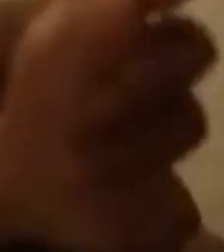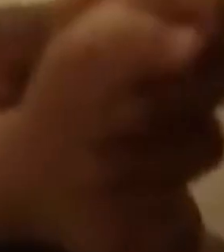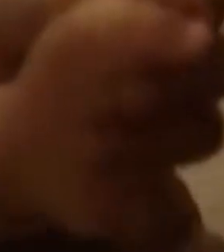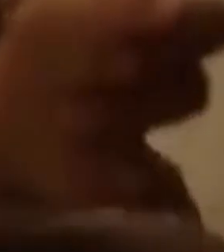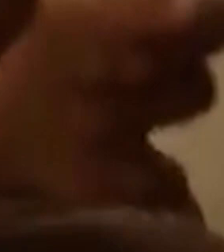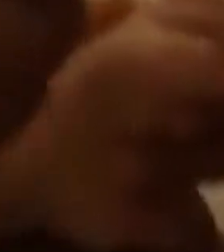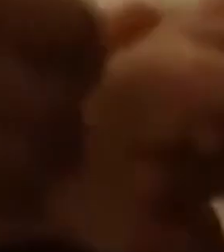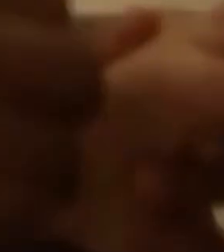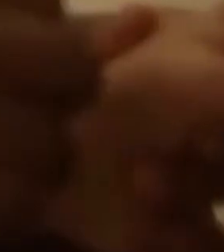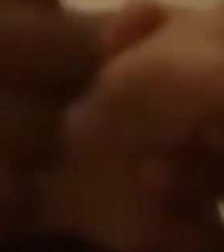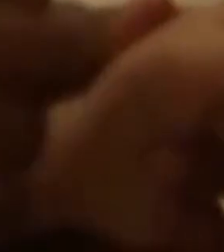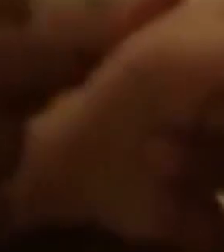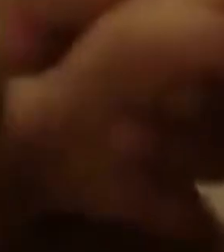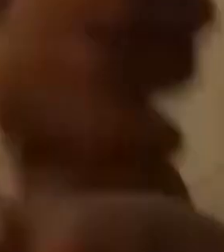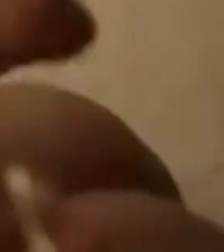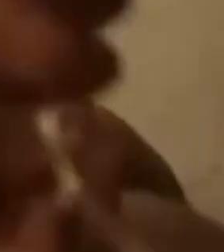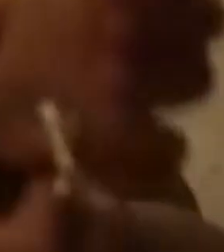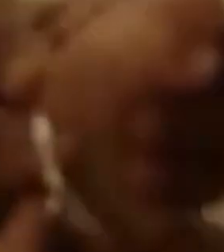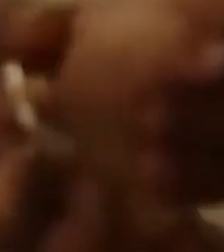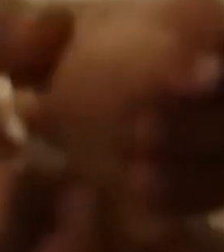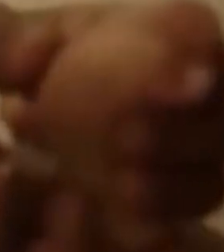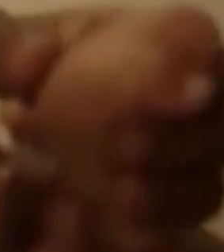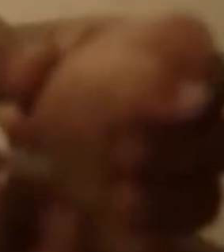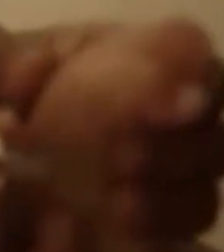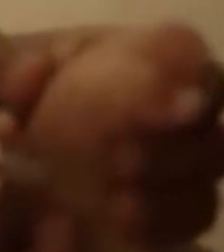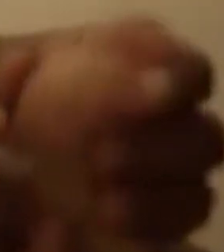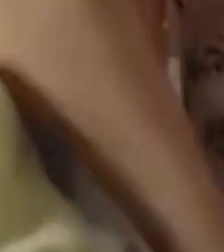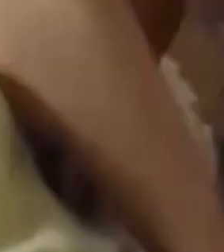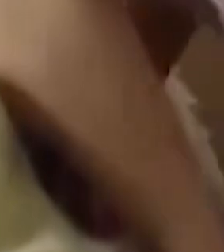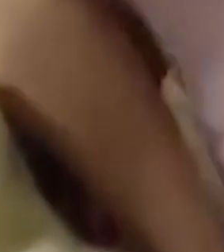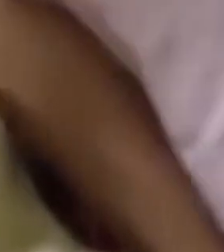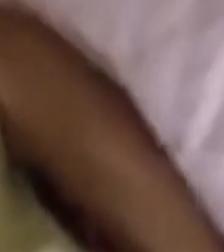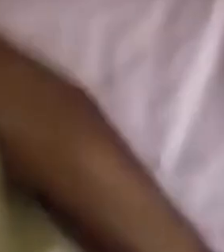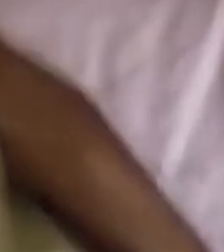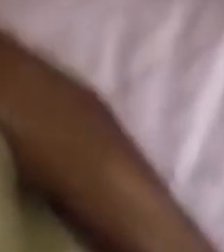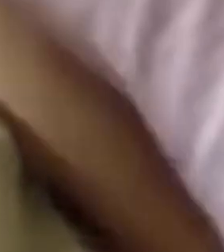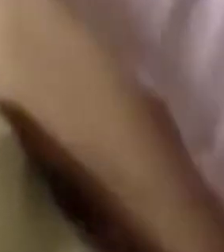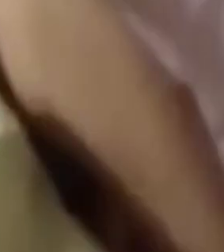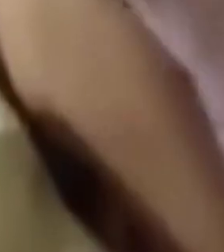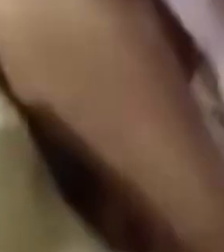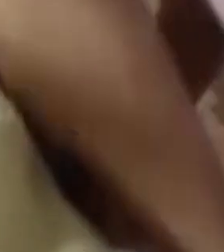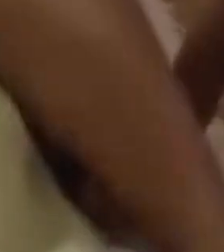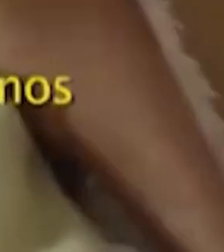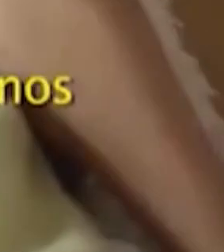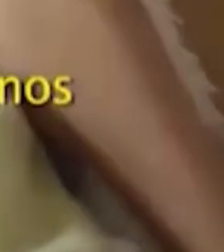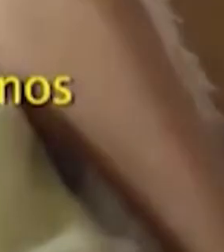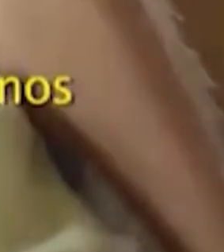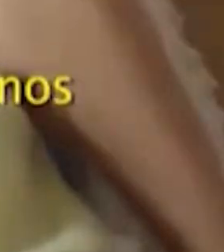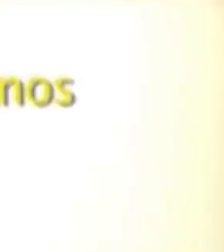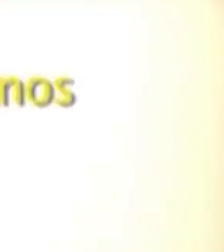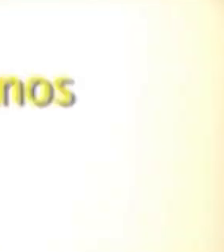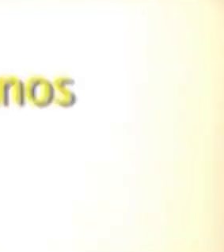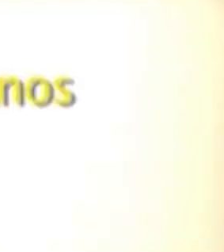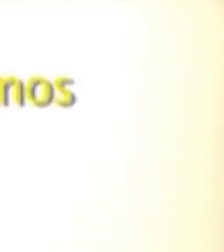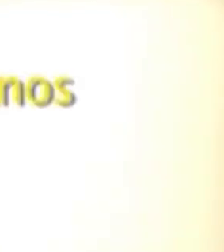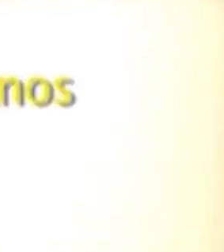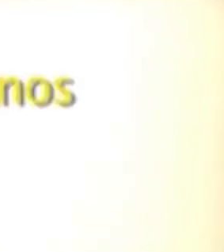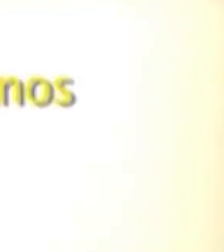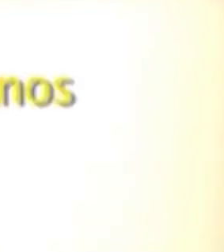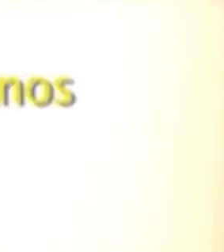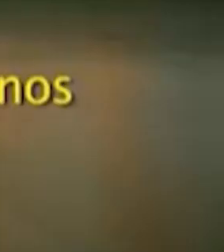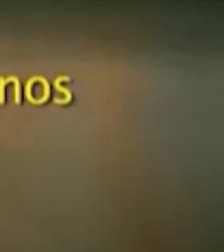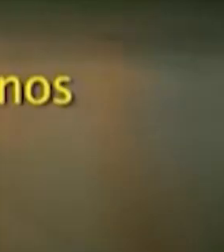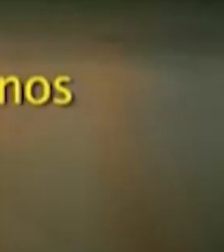have to work with what's been built in the beginning. Yes, it costs money, but the cost in the first 5 years is